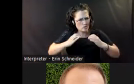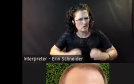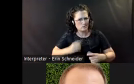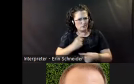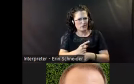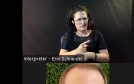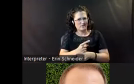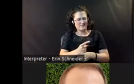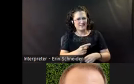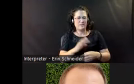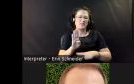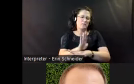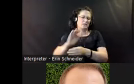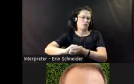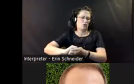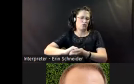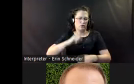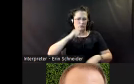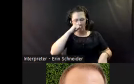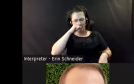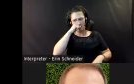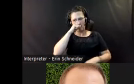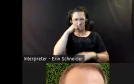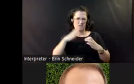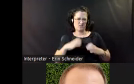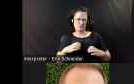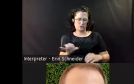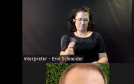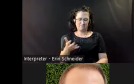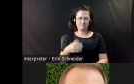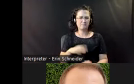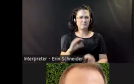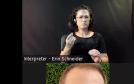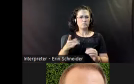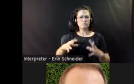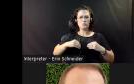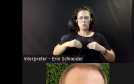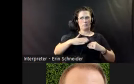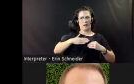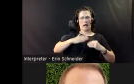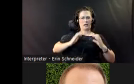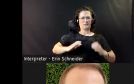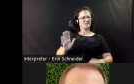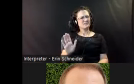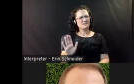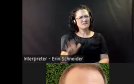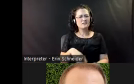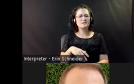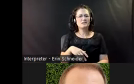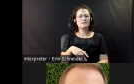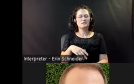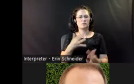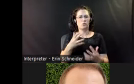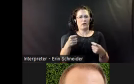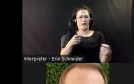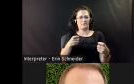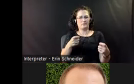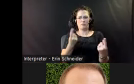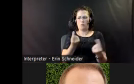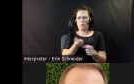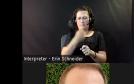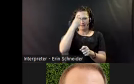customer being the business partner, of course, nobody owns them. But you want to handle them in a way that makes the most sense, as if your department was hired